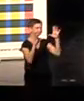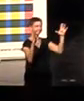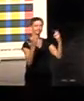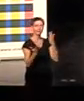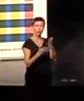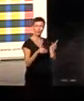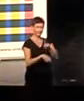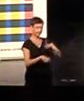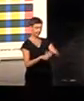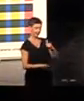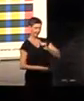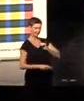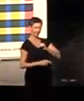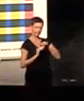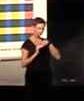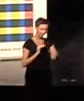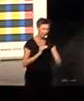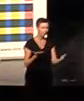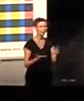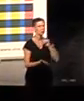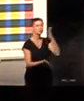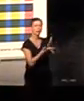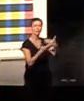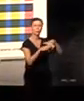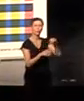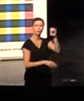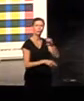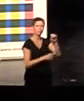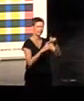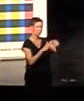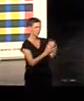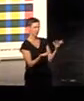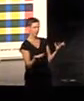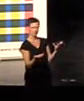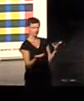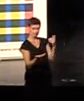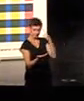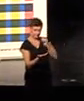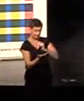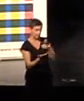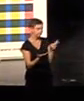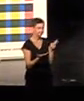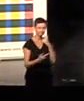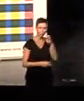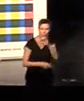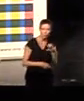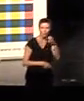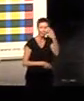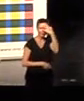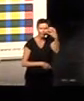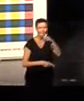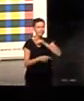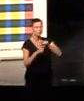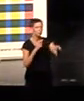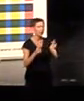expected dus typ dan vol of trust in de european project de rise of europe inc offermans trying to